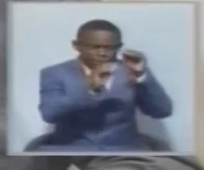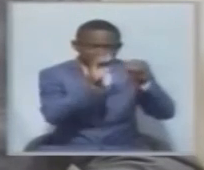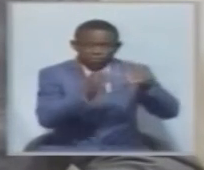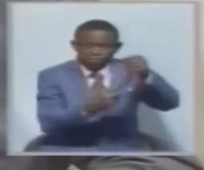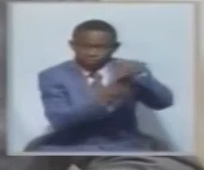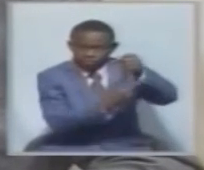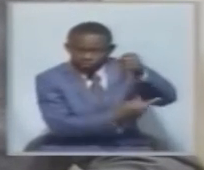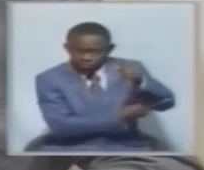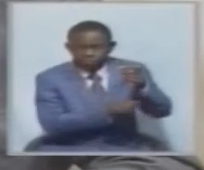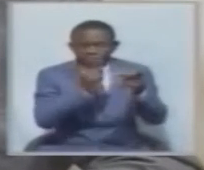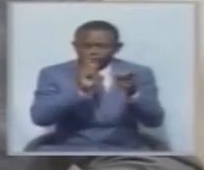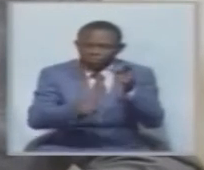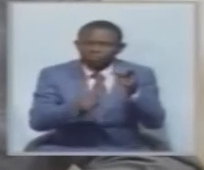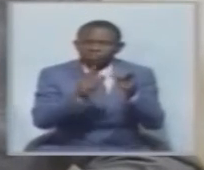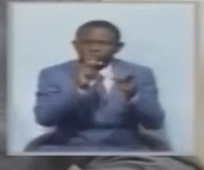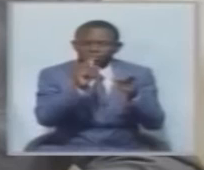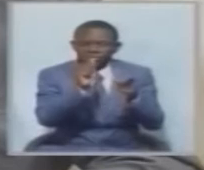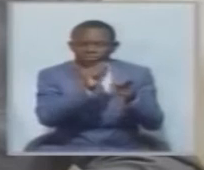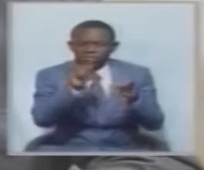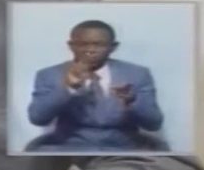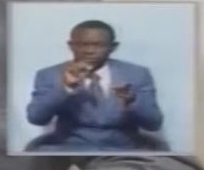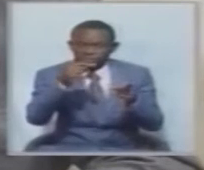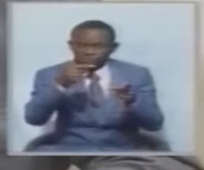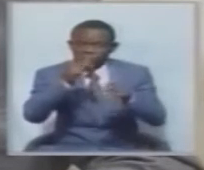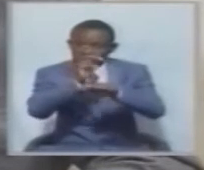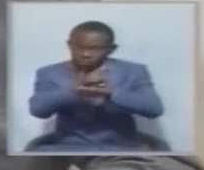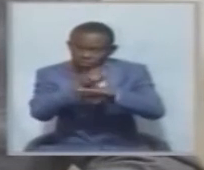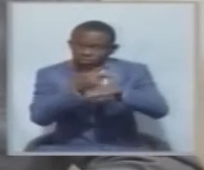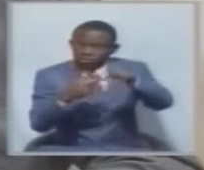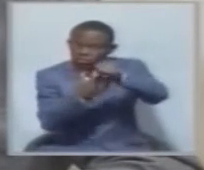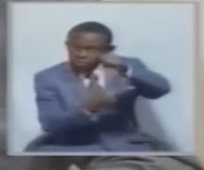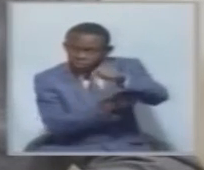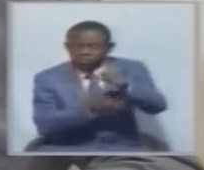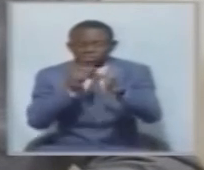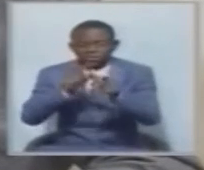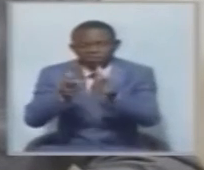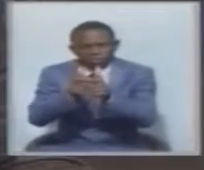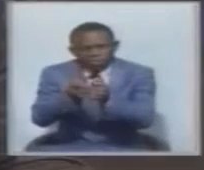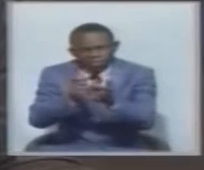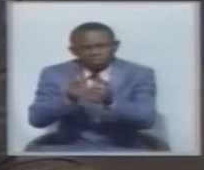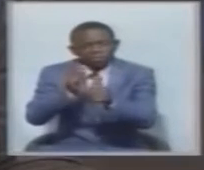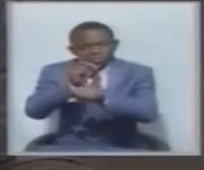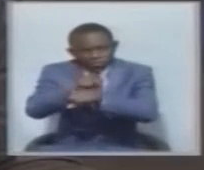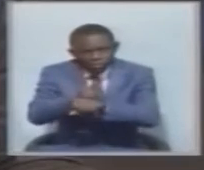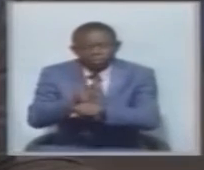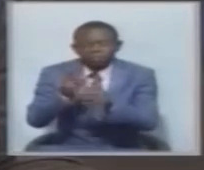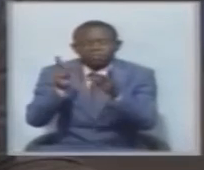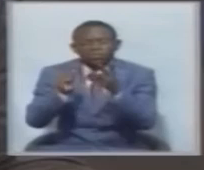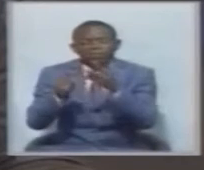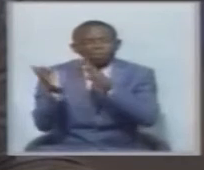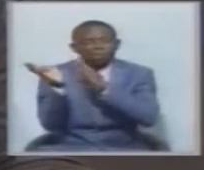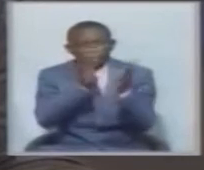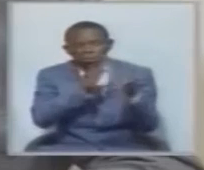Project, the Cashew Infrastructure Development Project, Climate Resilient Project, E.R.C